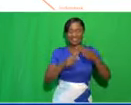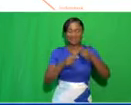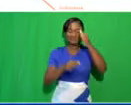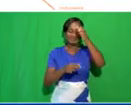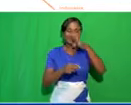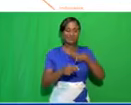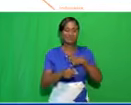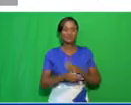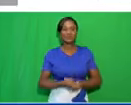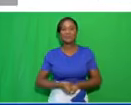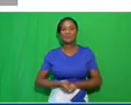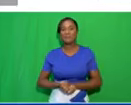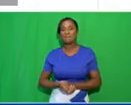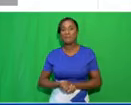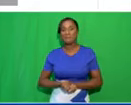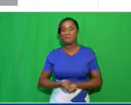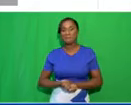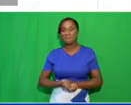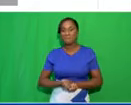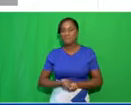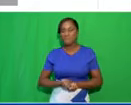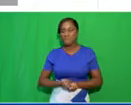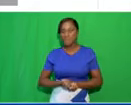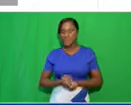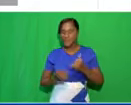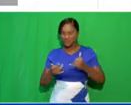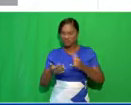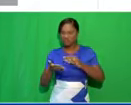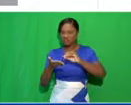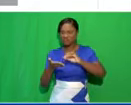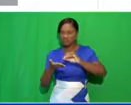Let's go on. We could skip some.